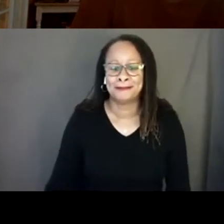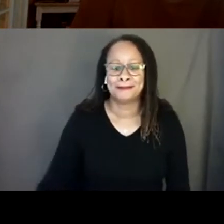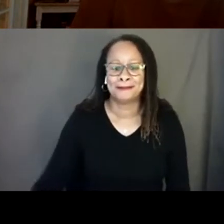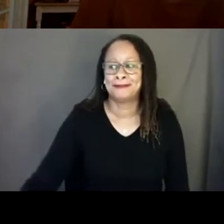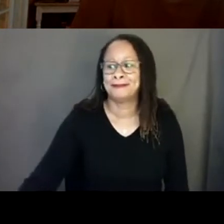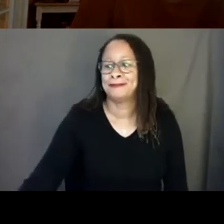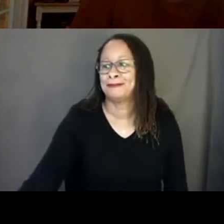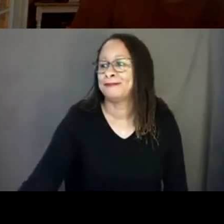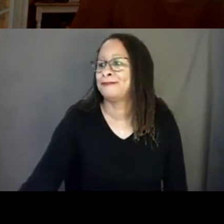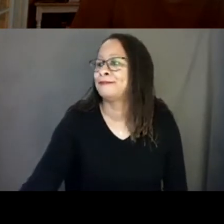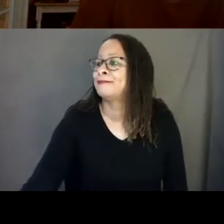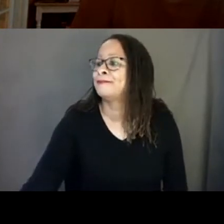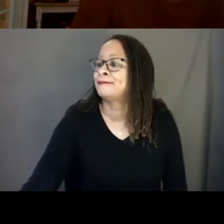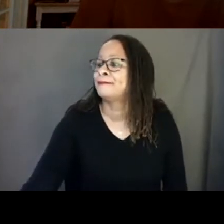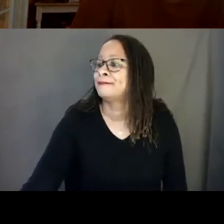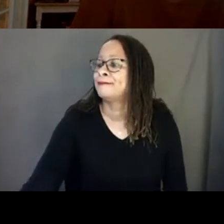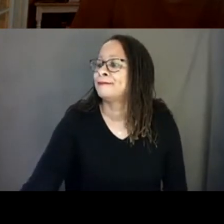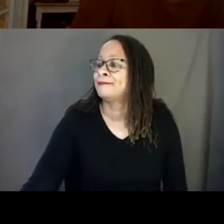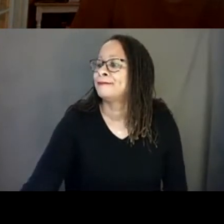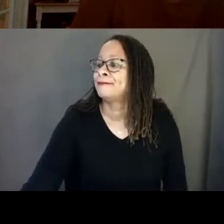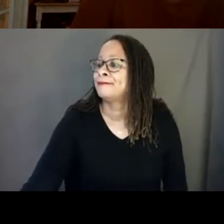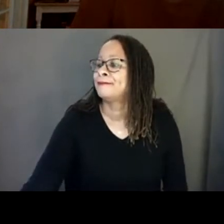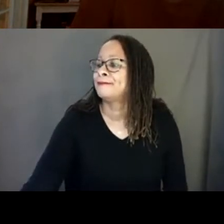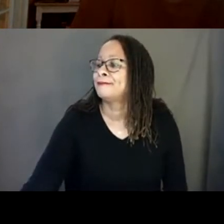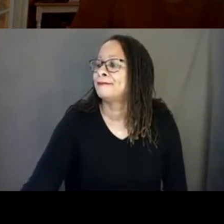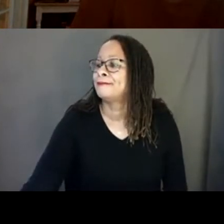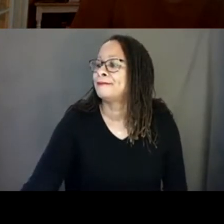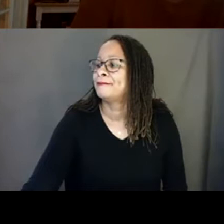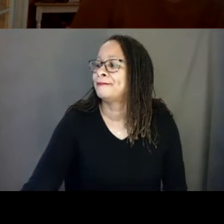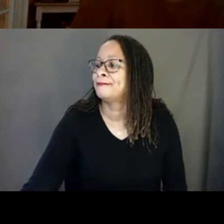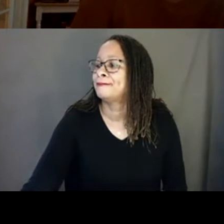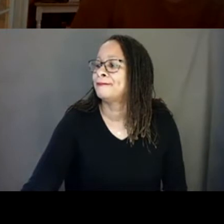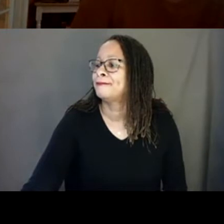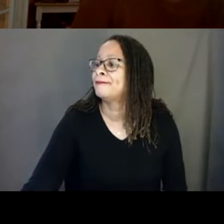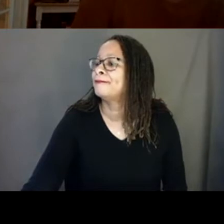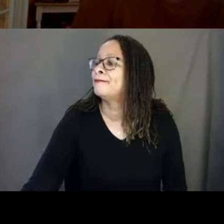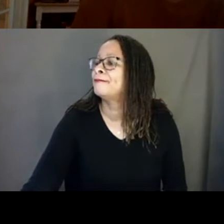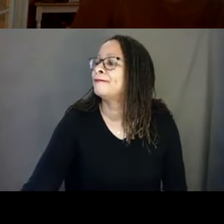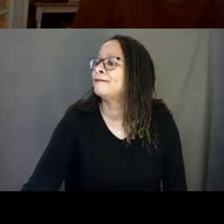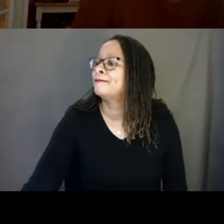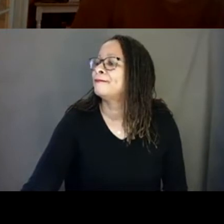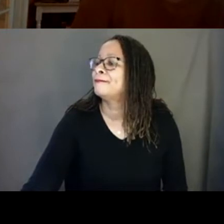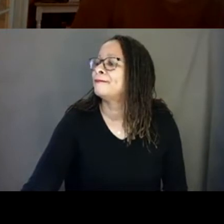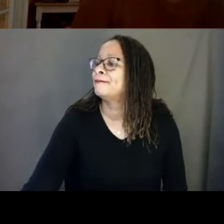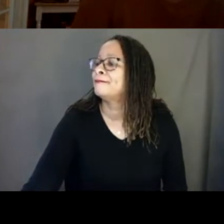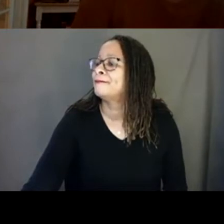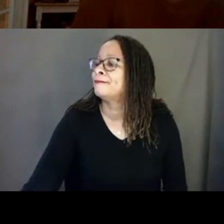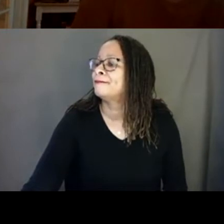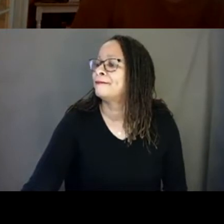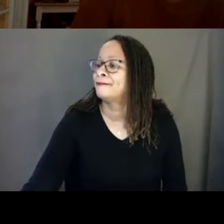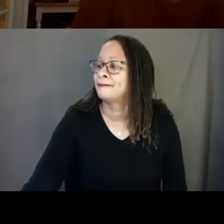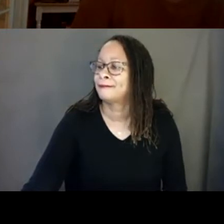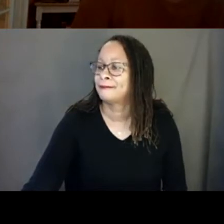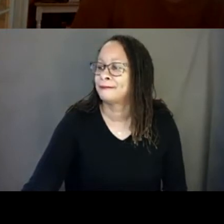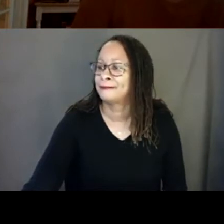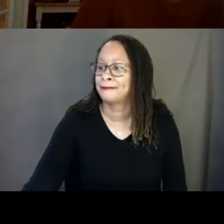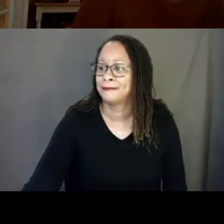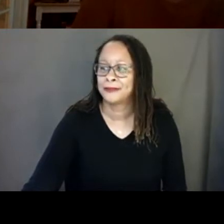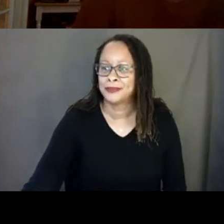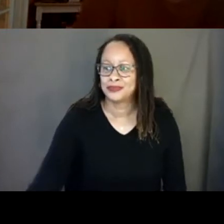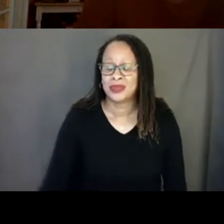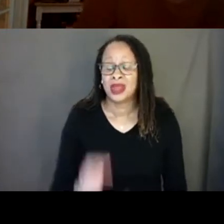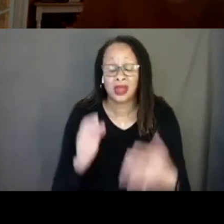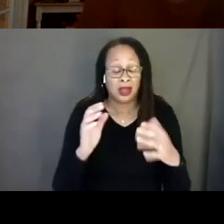So, you know, being on a campaign trail is totally, totally different than being part of a set on location